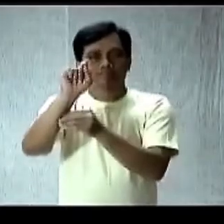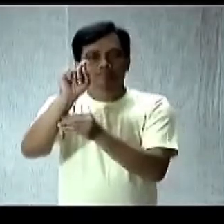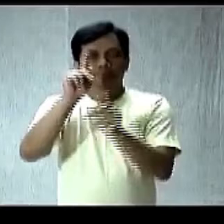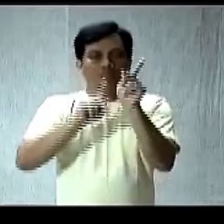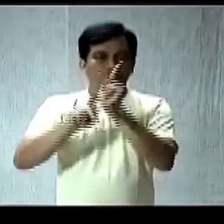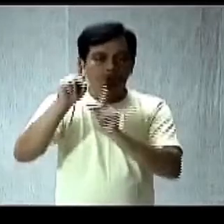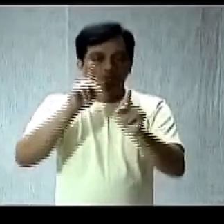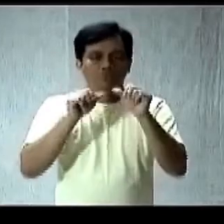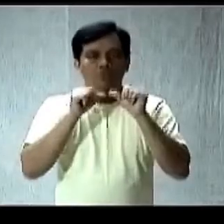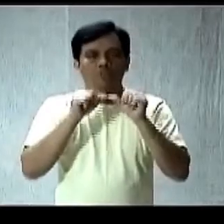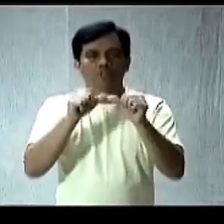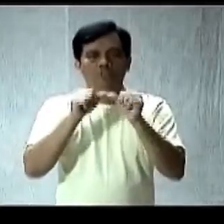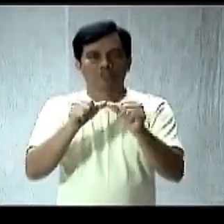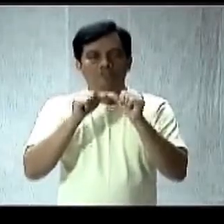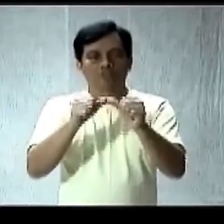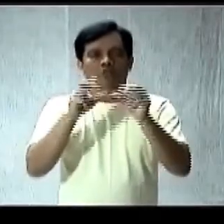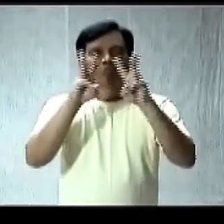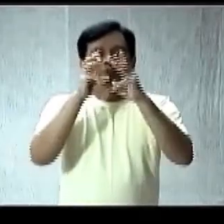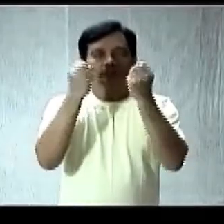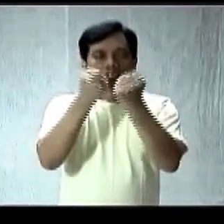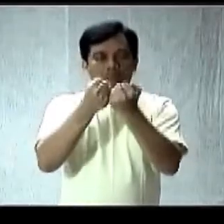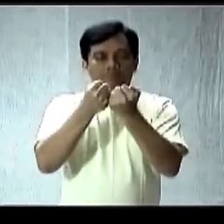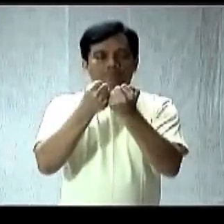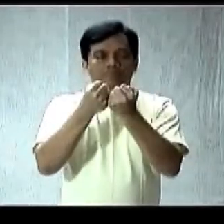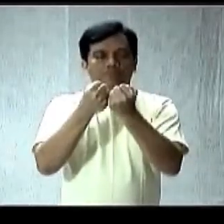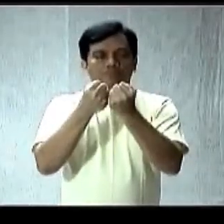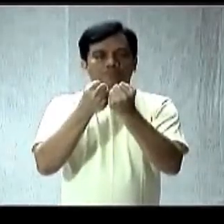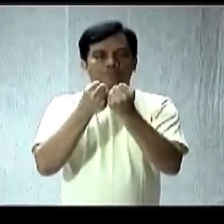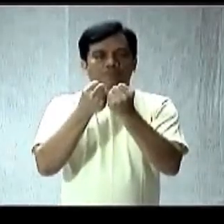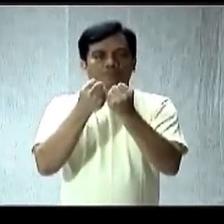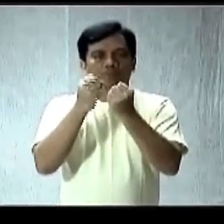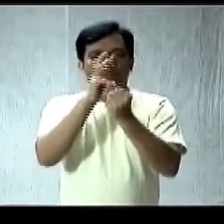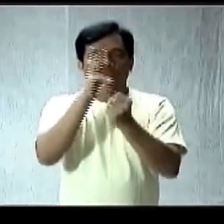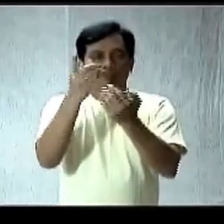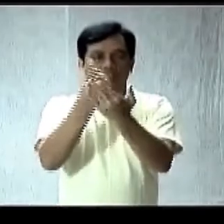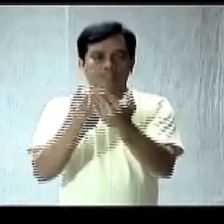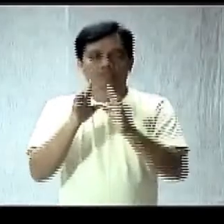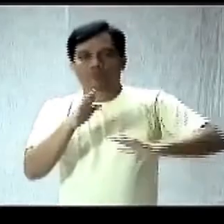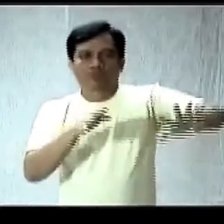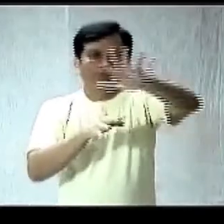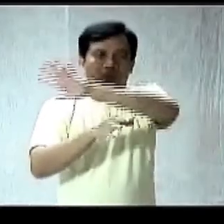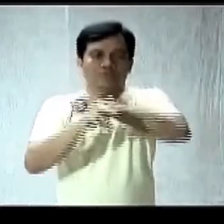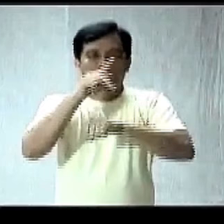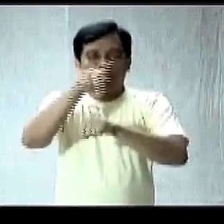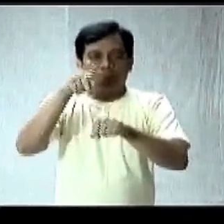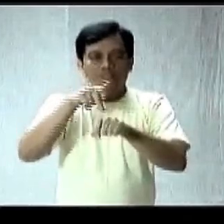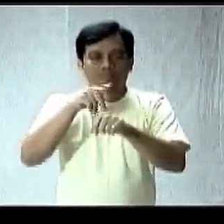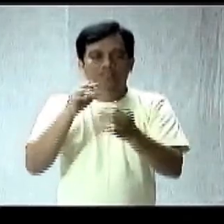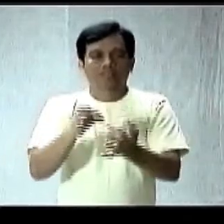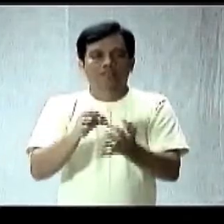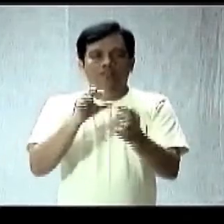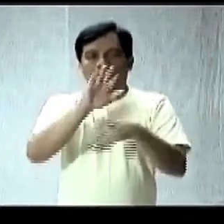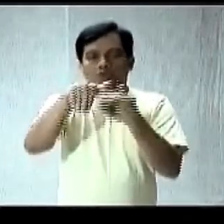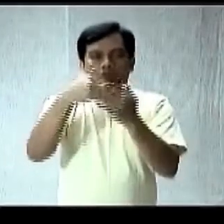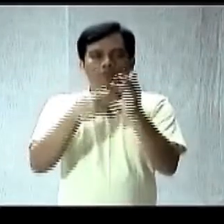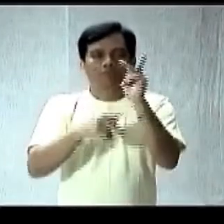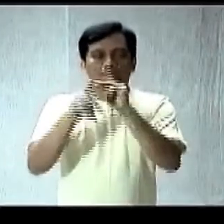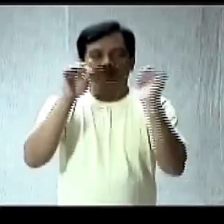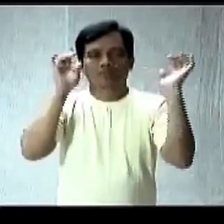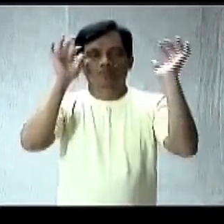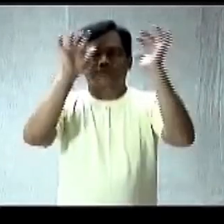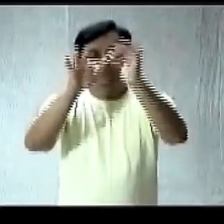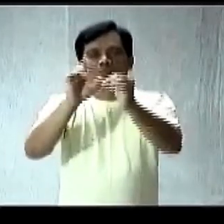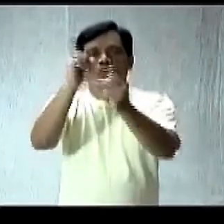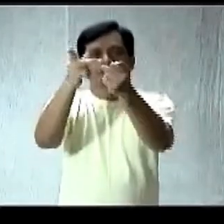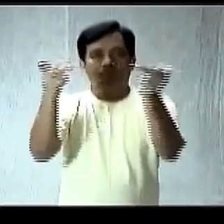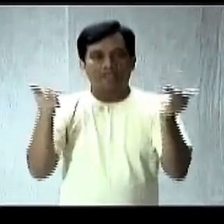ICT stakeholders continued a workshop series for website designers throughout the Philippines. Most participants